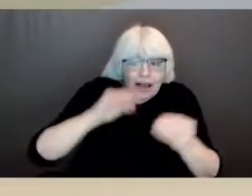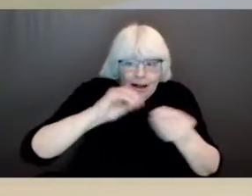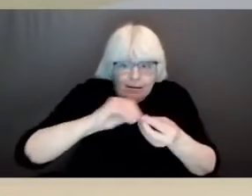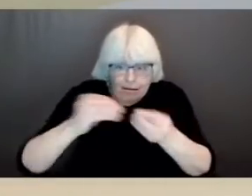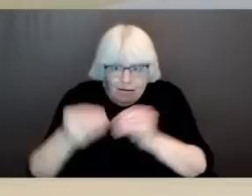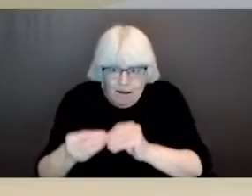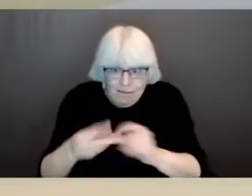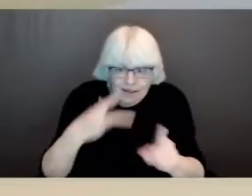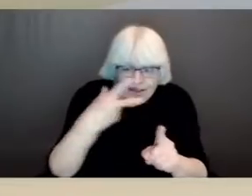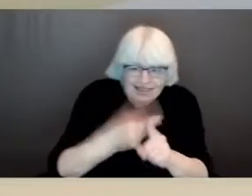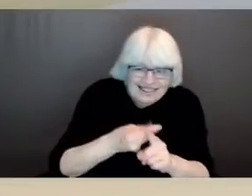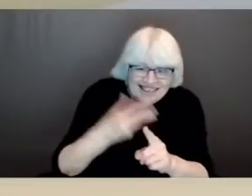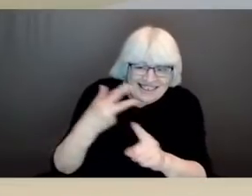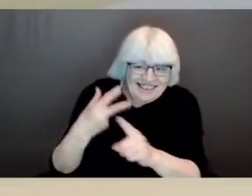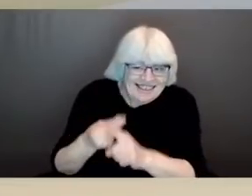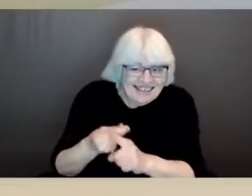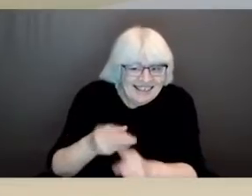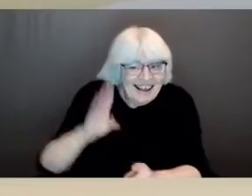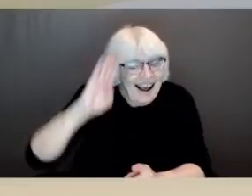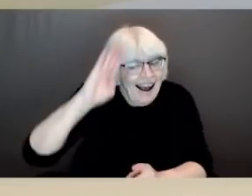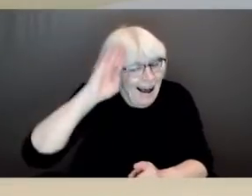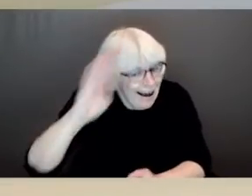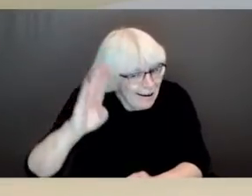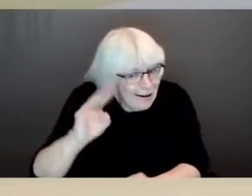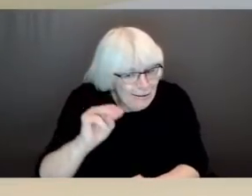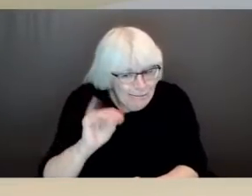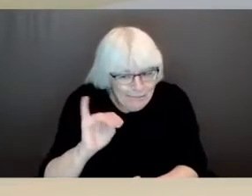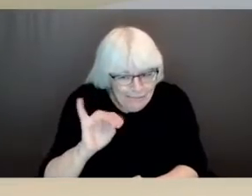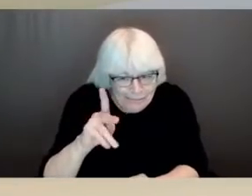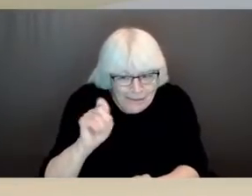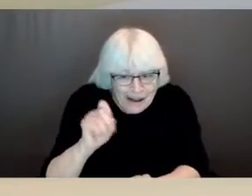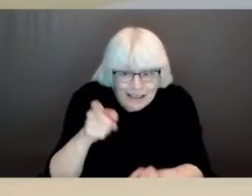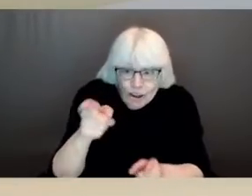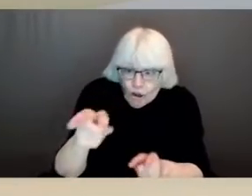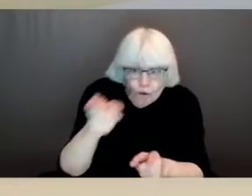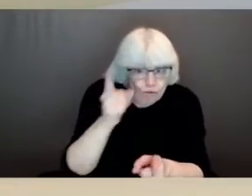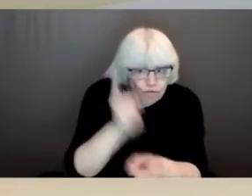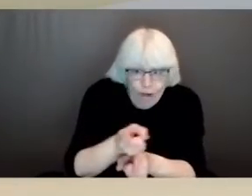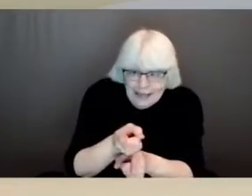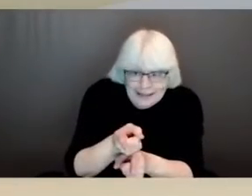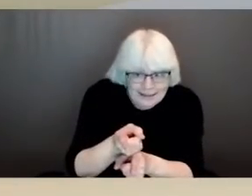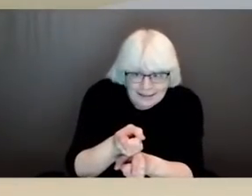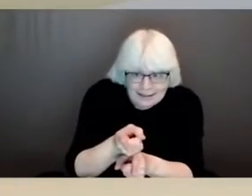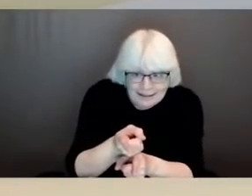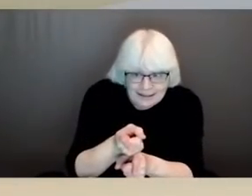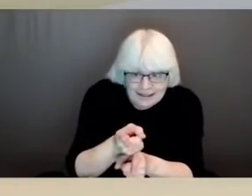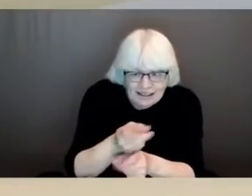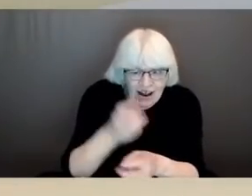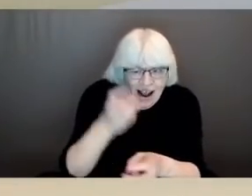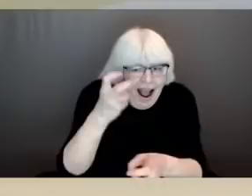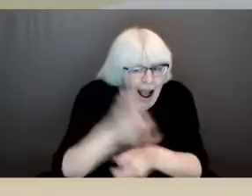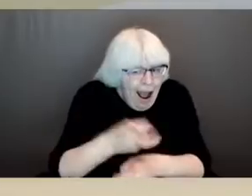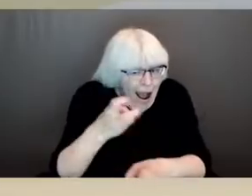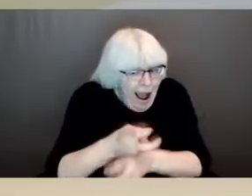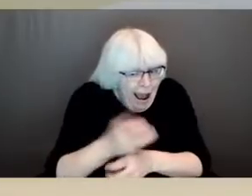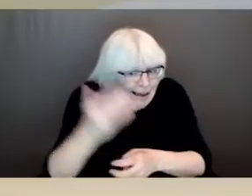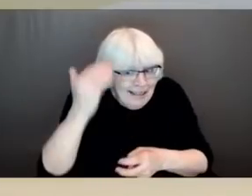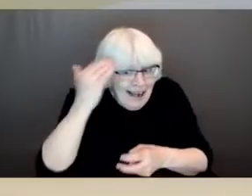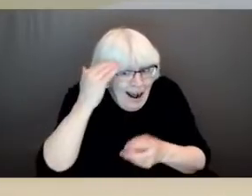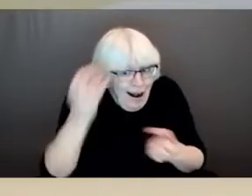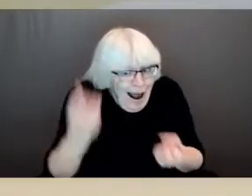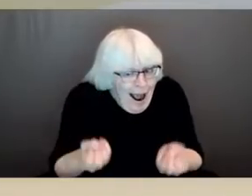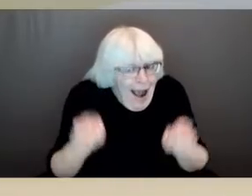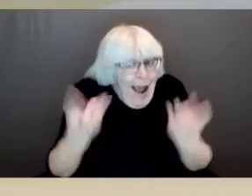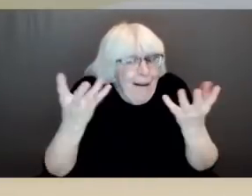I think you're right. It's hard to know how many are related just to the Vaxxer test